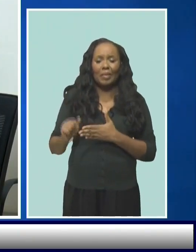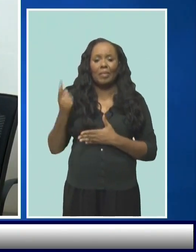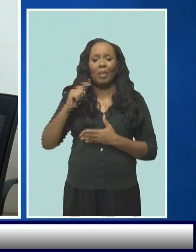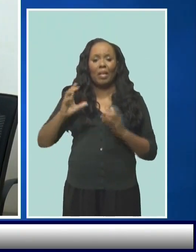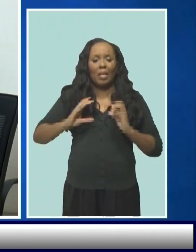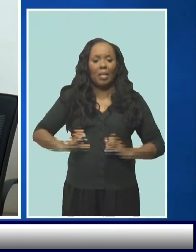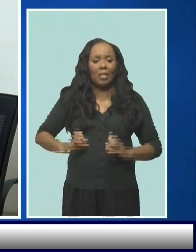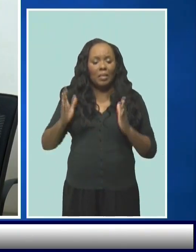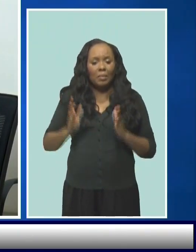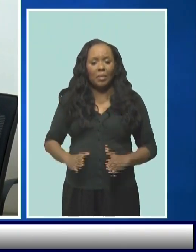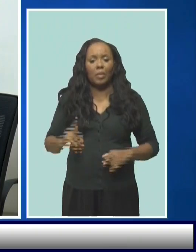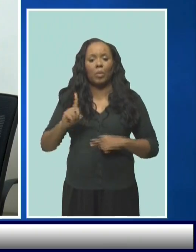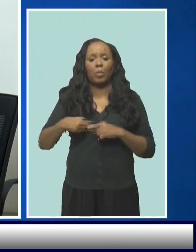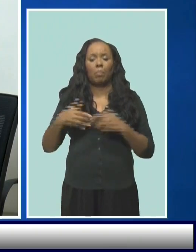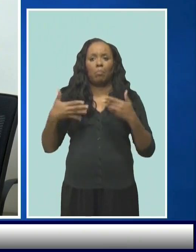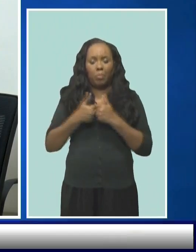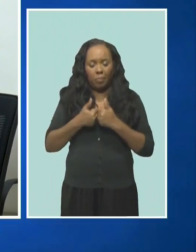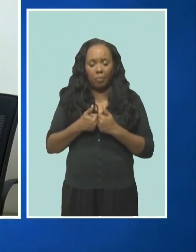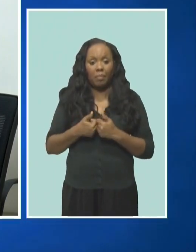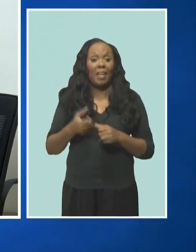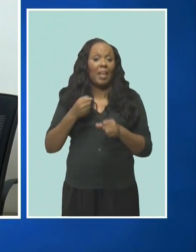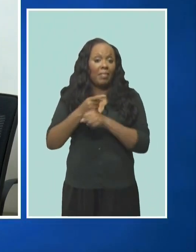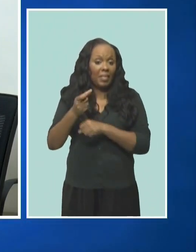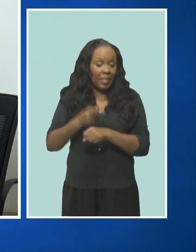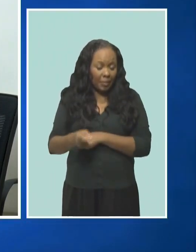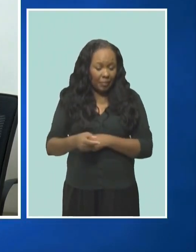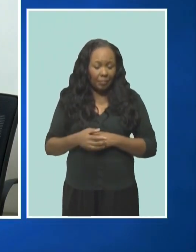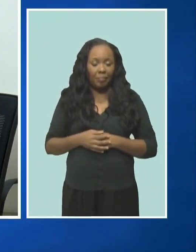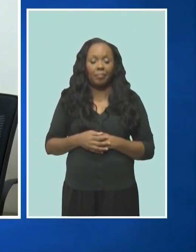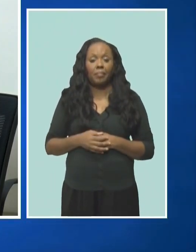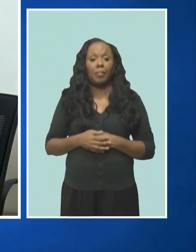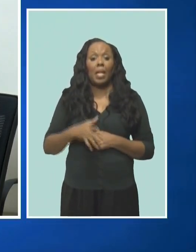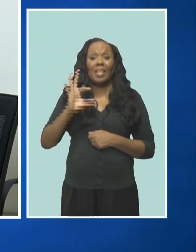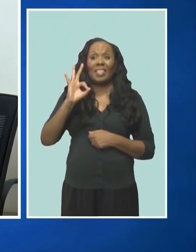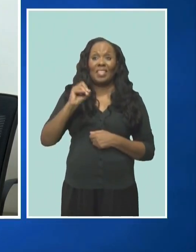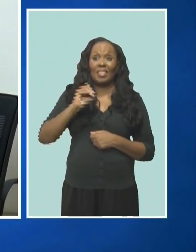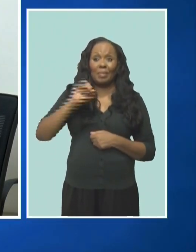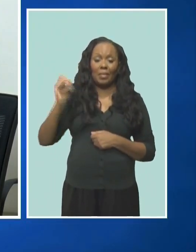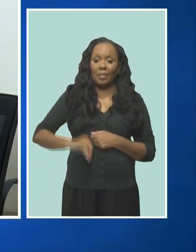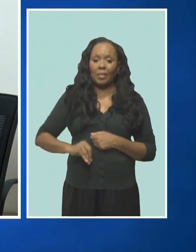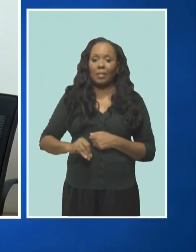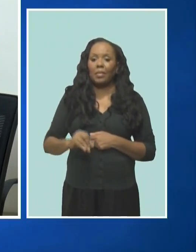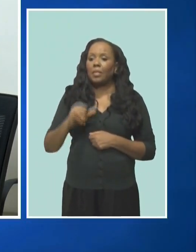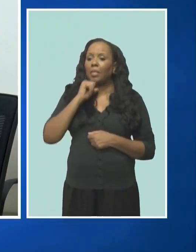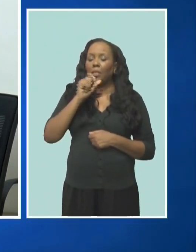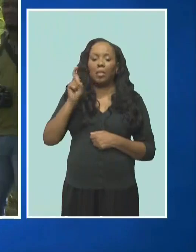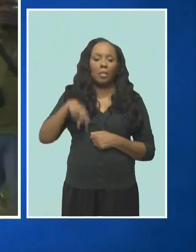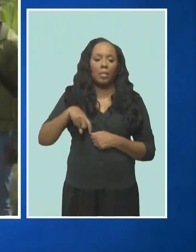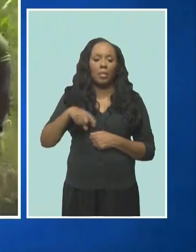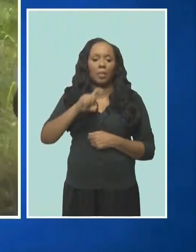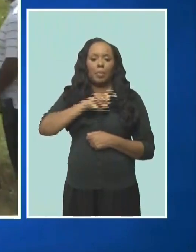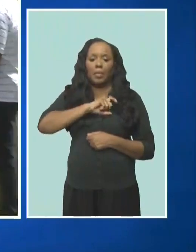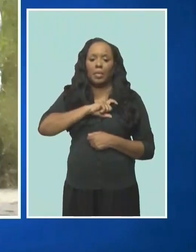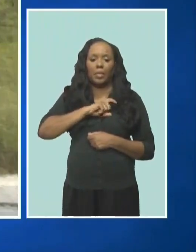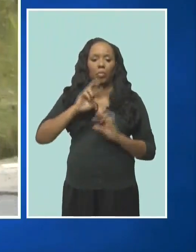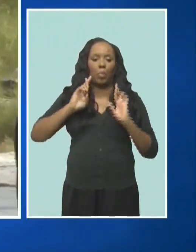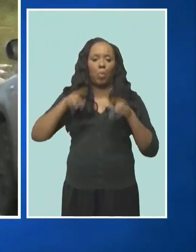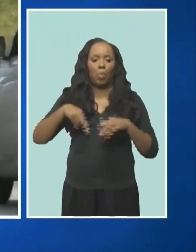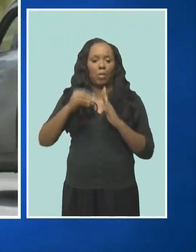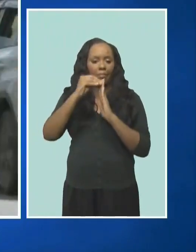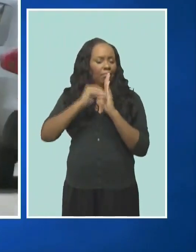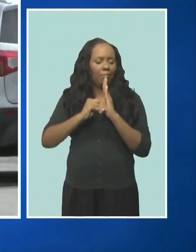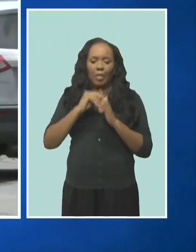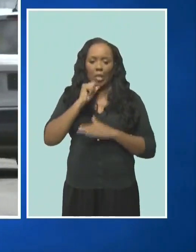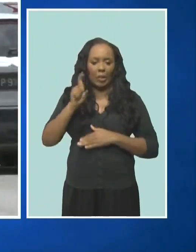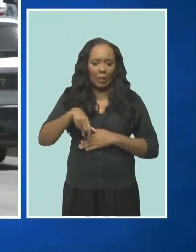for vehicular accidents every year. 90% of those accidents do not require a police report. Police Public Relations